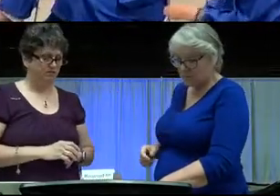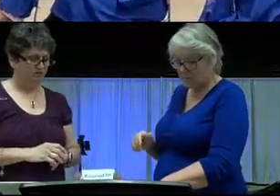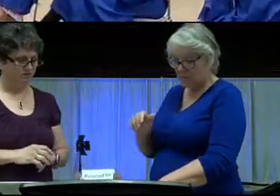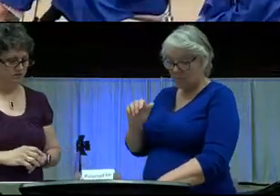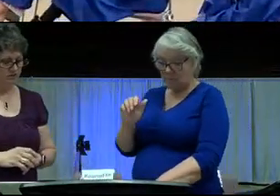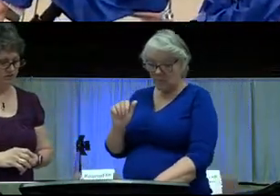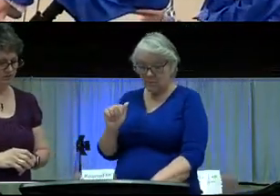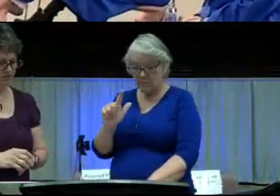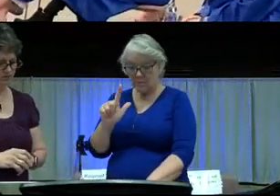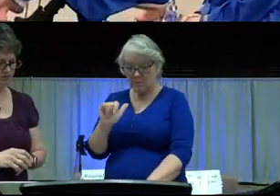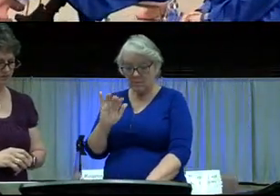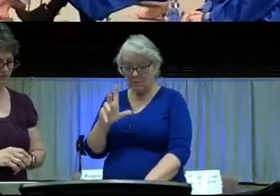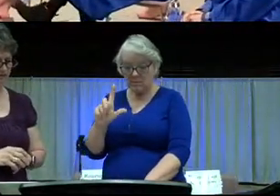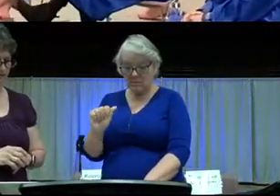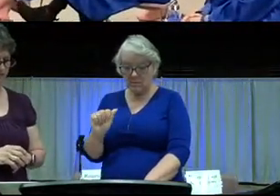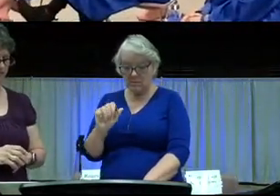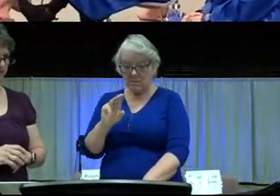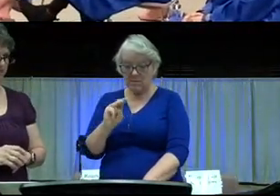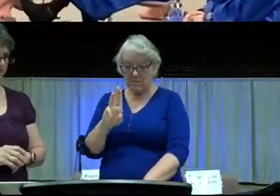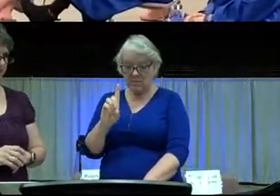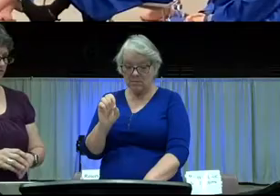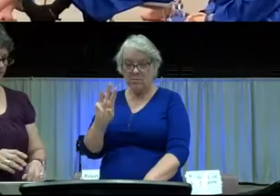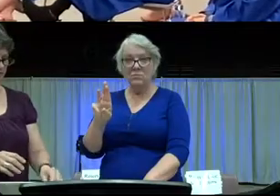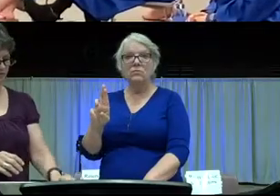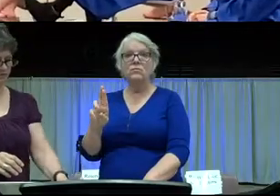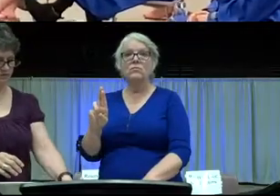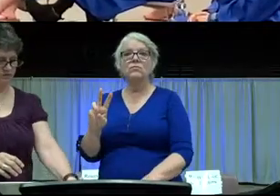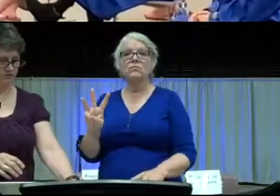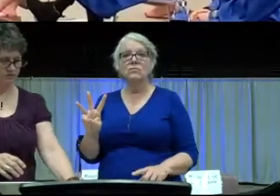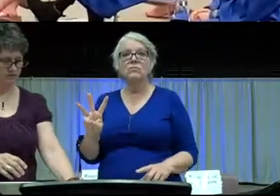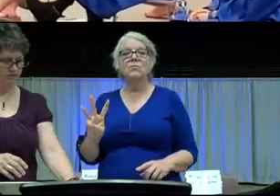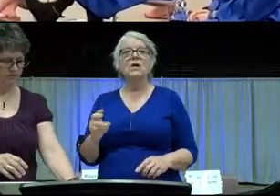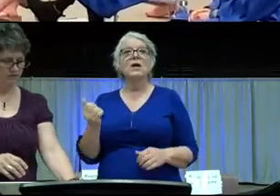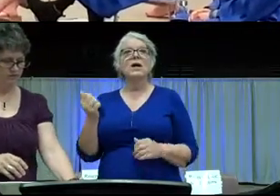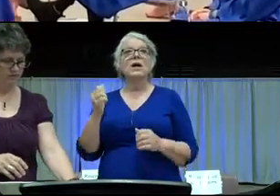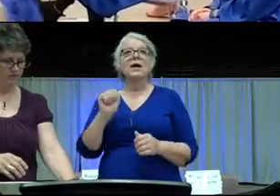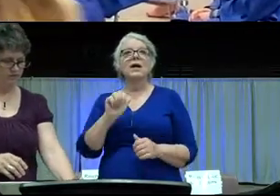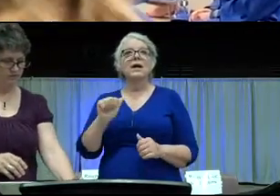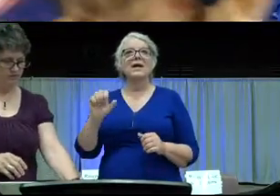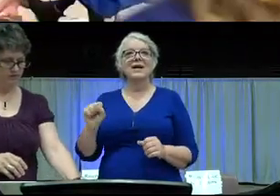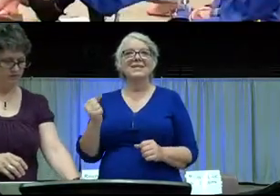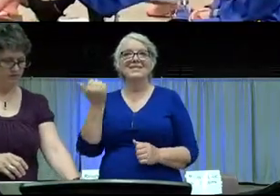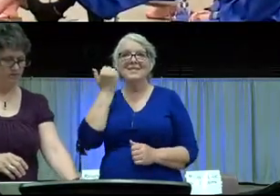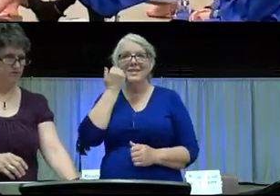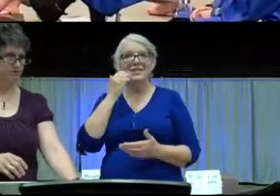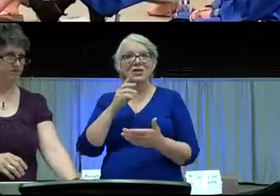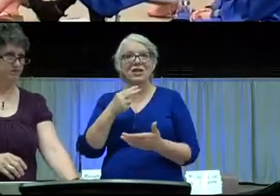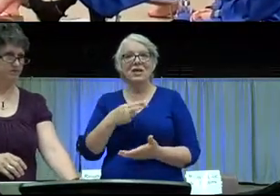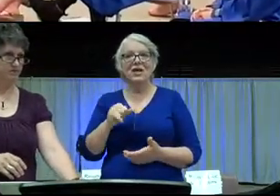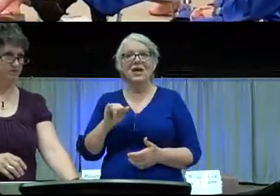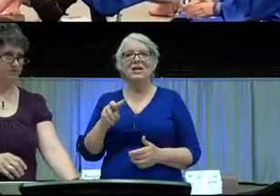Alicia R. Mudrow, Associate of Applied Science, Dental Hygiene, Honors.